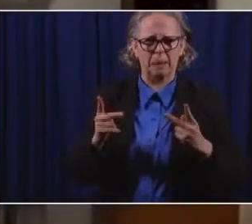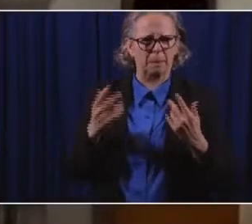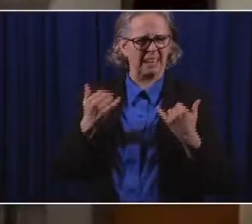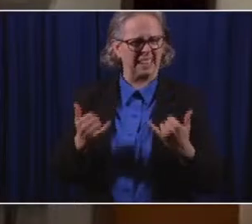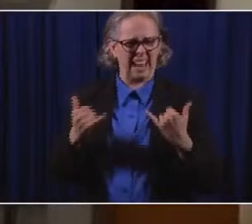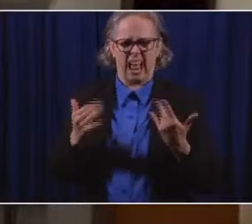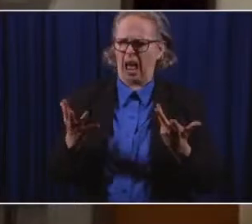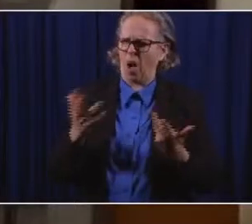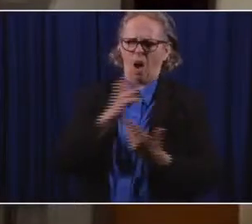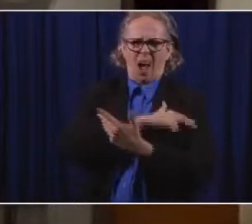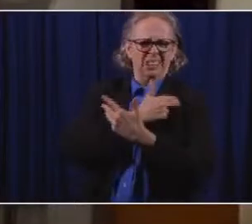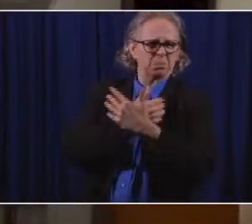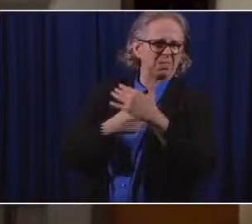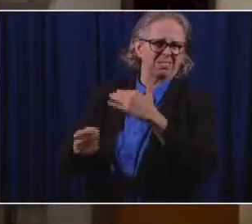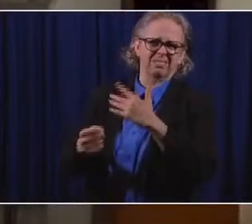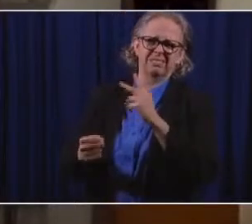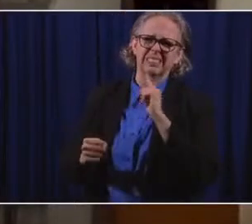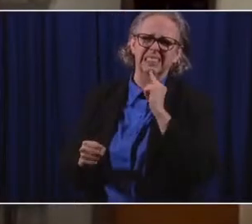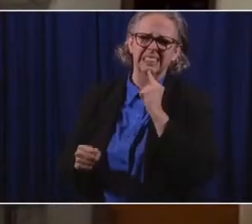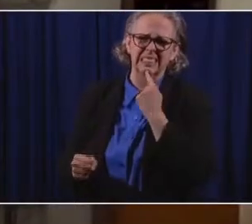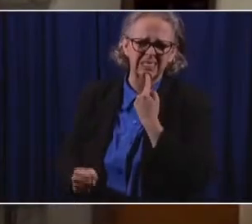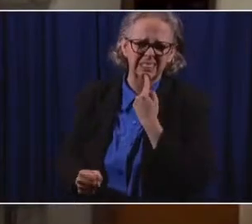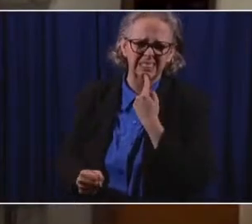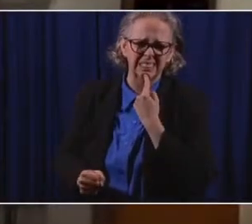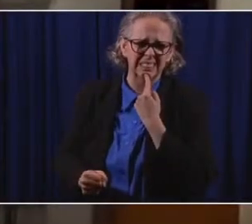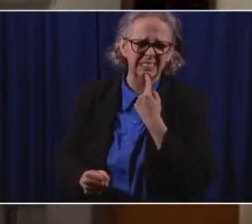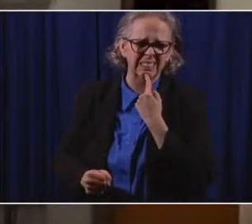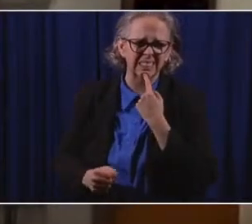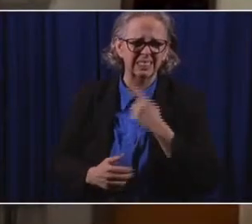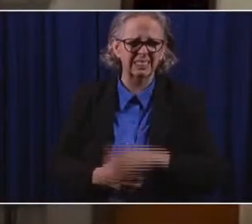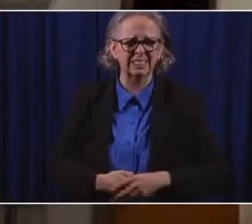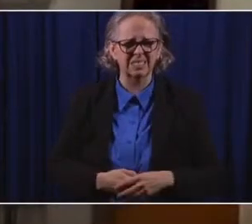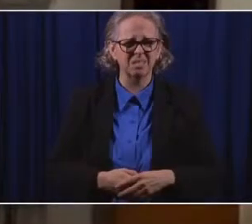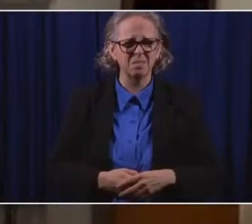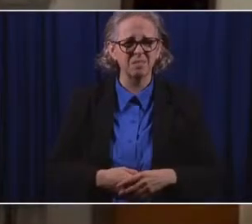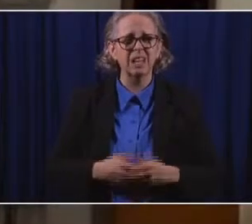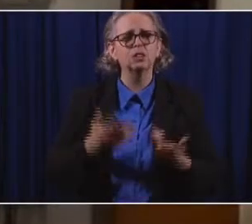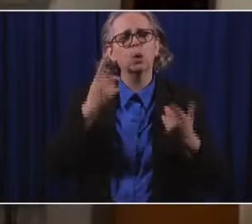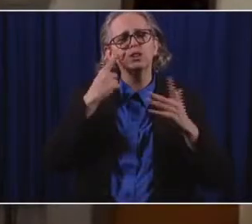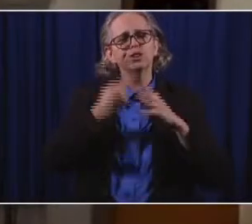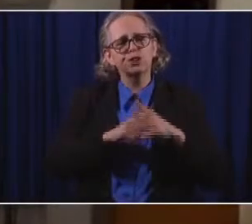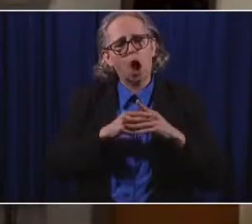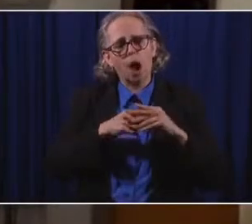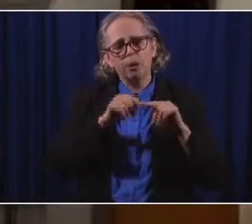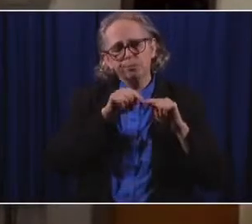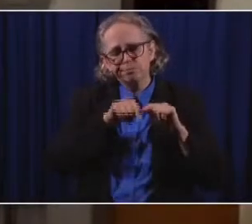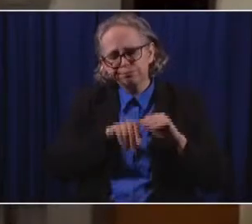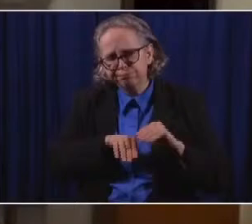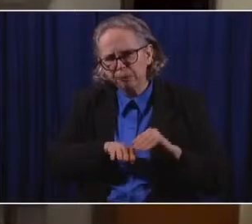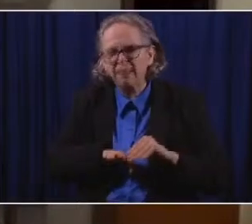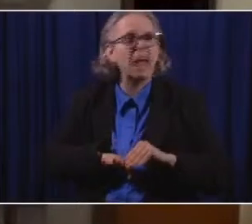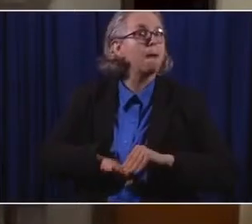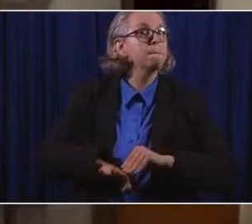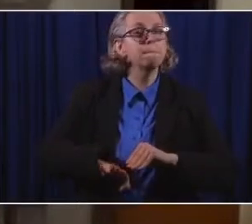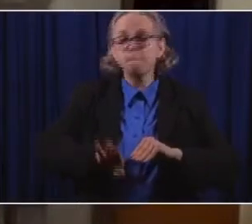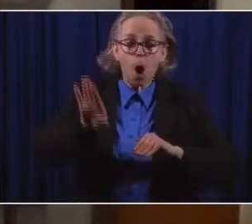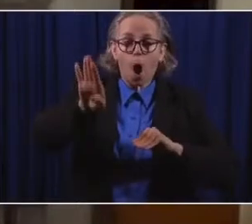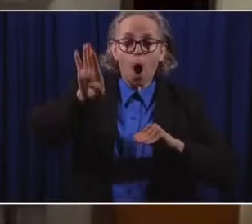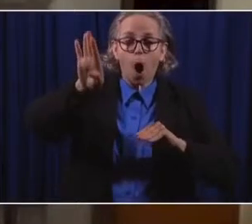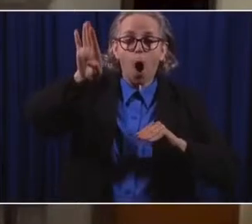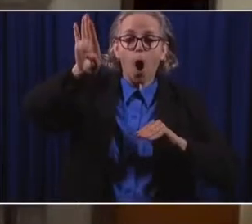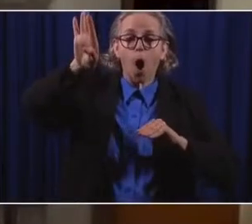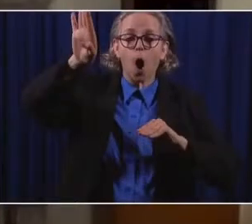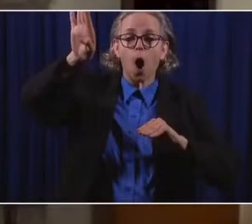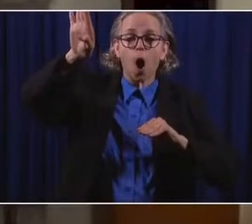course, is a much steeper curve than we saw in June. Certainly a steeper curve than we